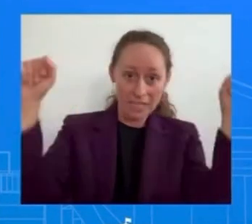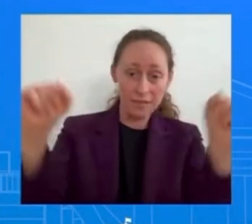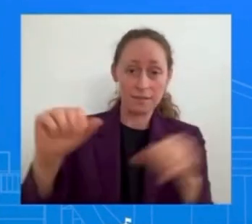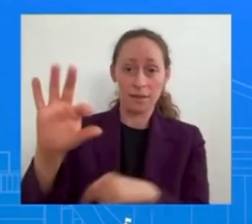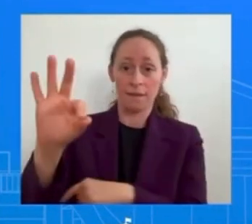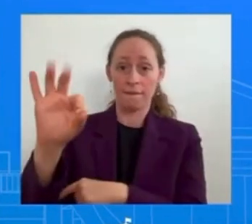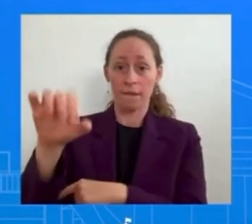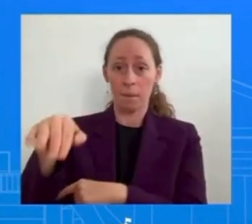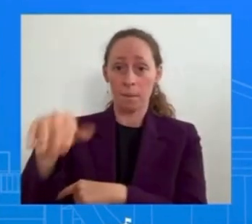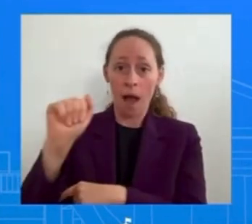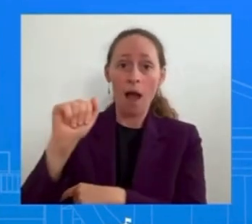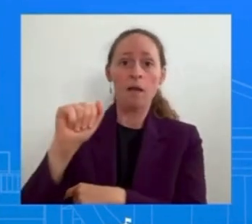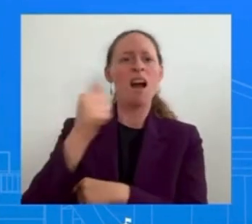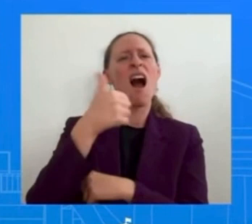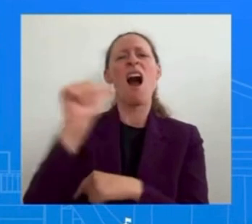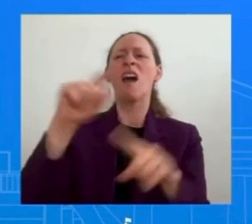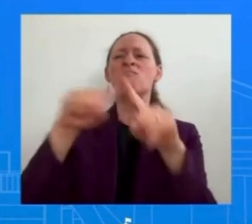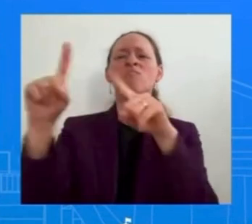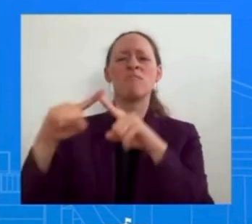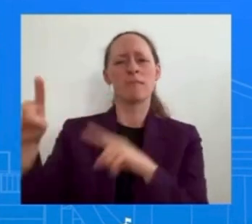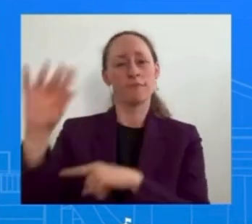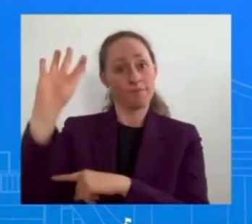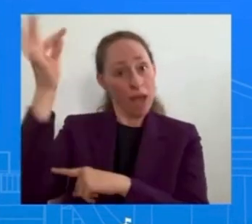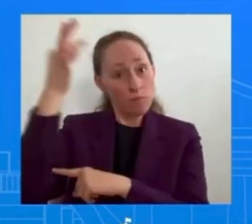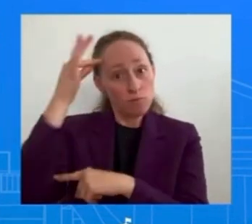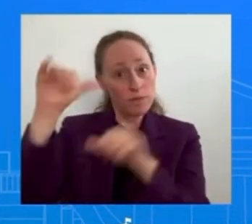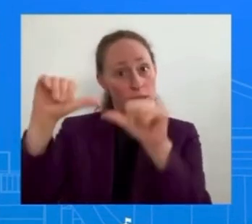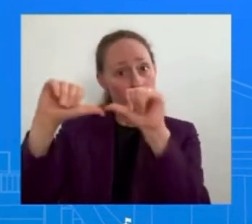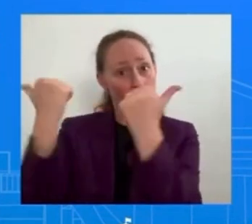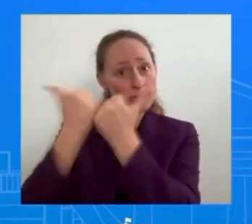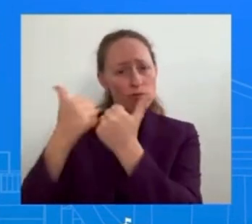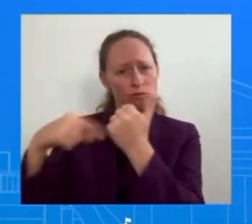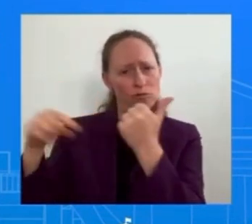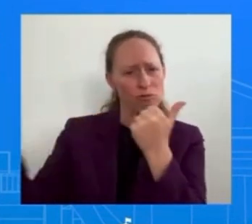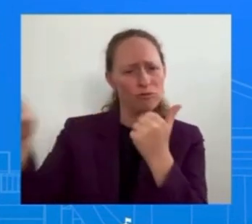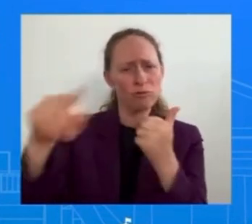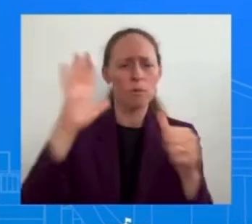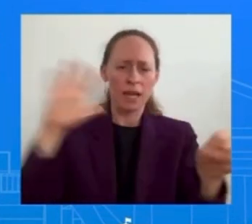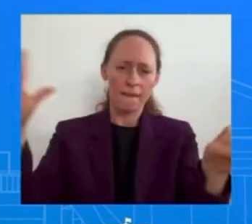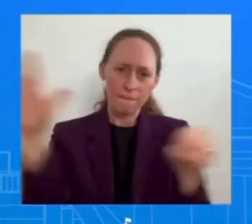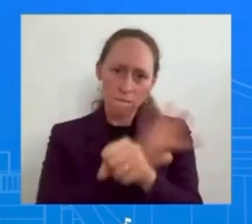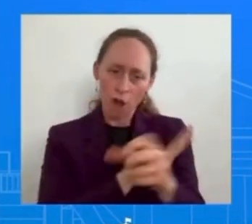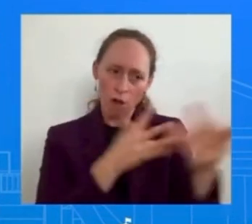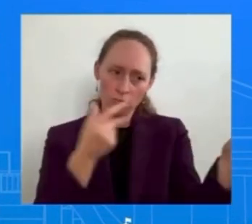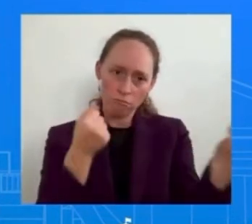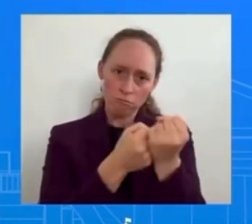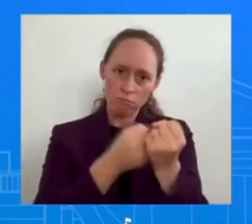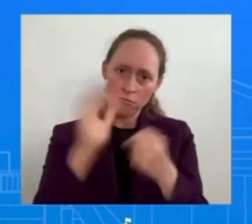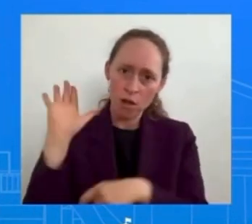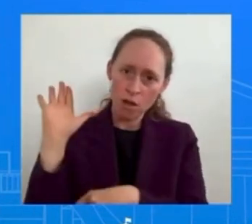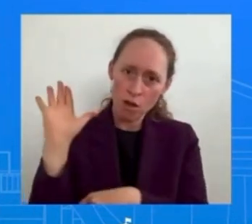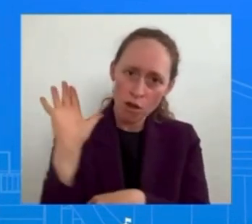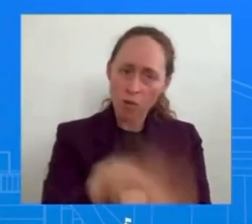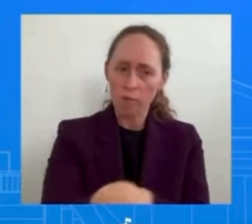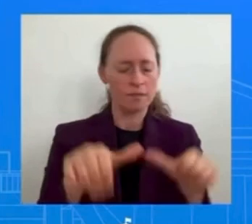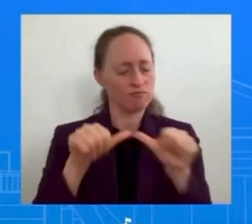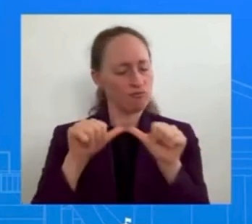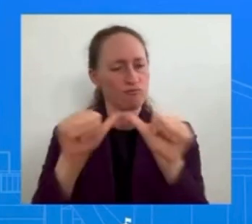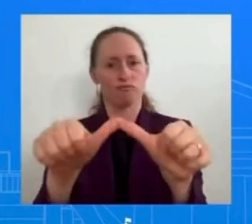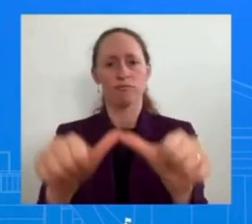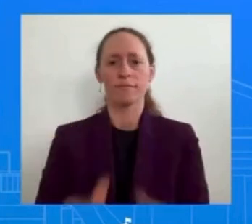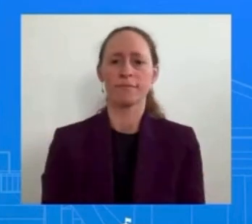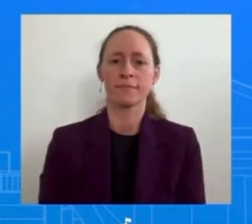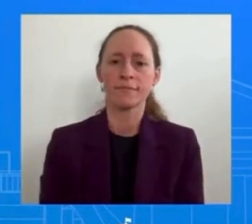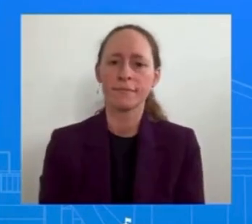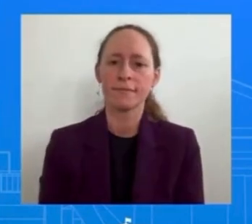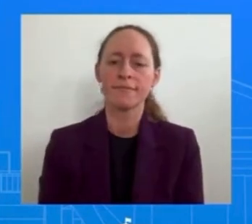needed. Now, just a couple of operational updates for everyone. Today, FEMA's Associate Administrator for Response and Recovery,